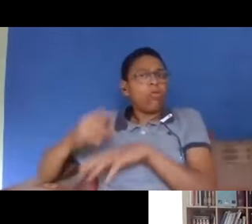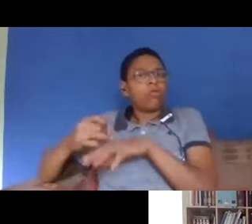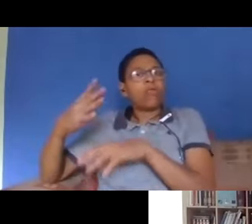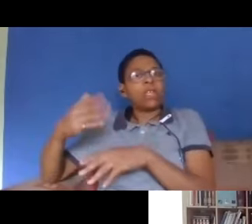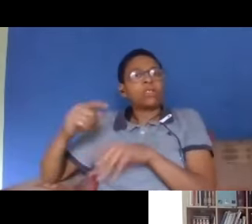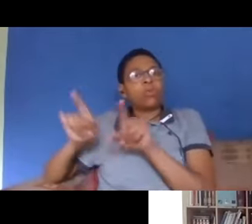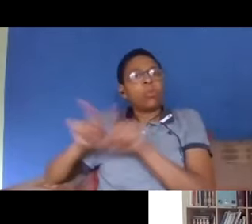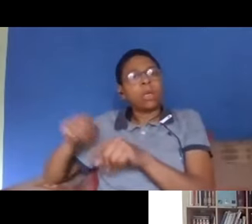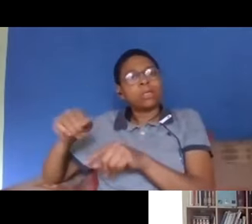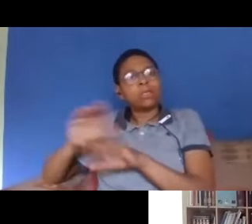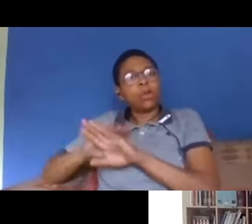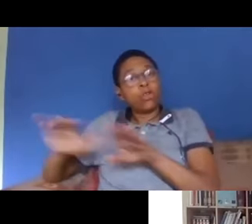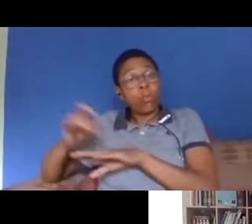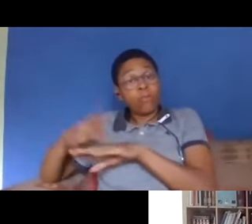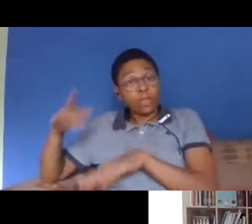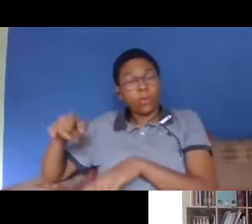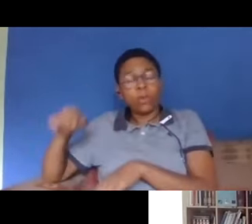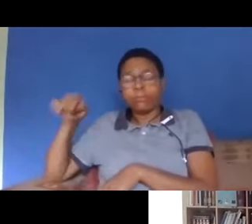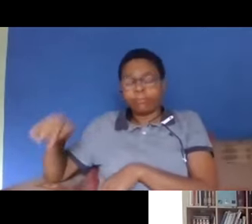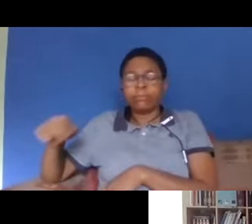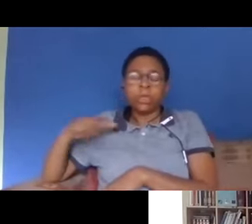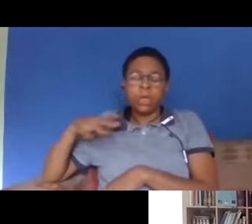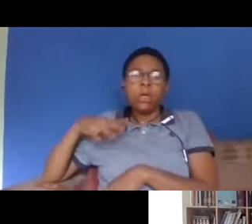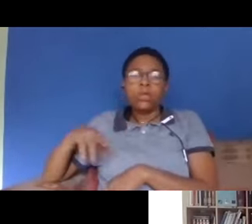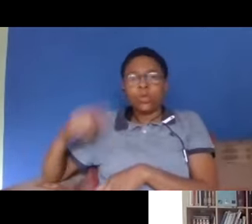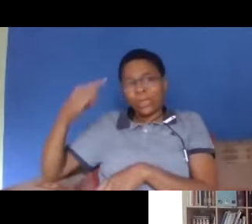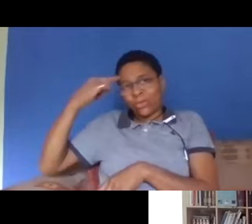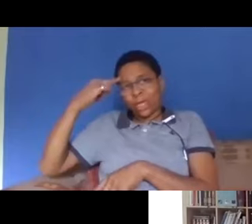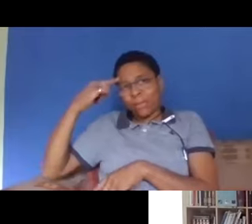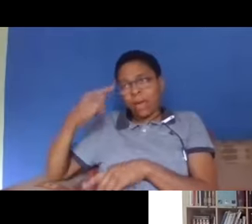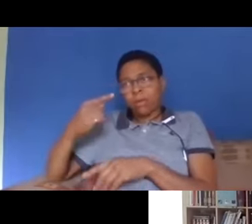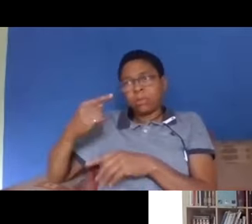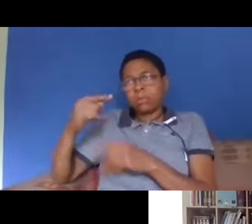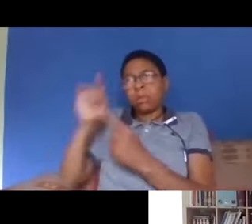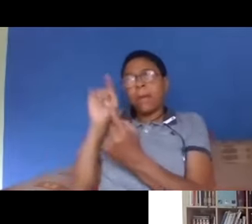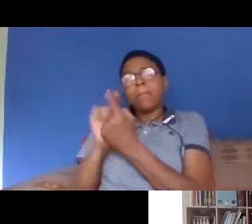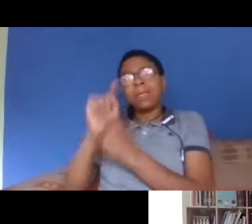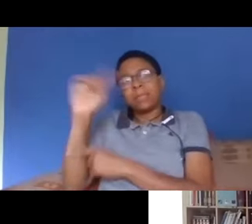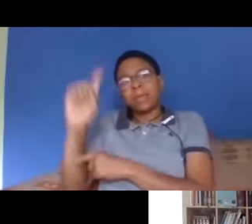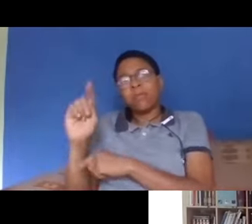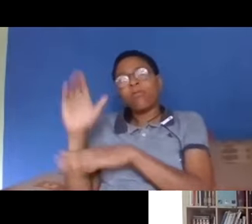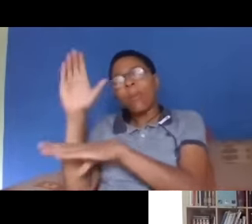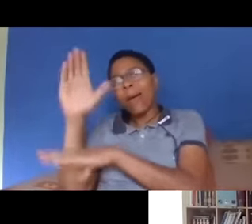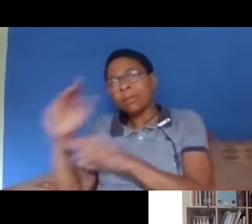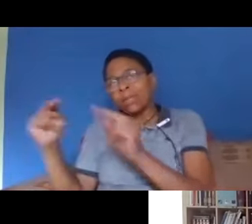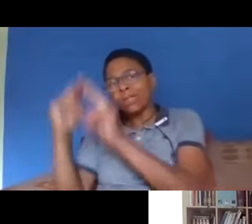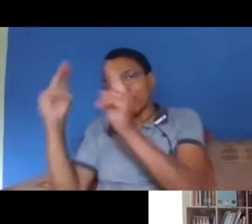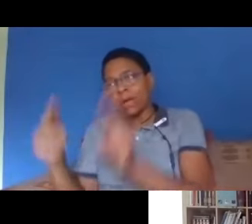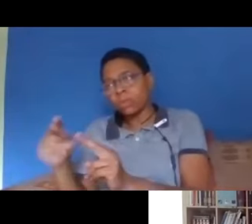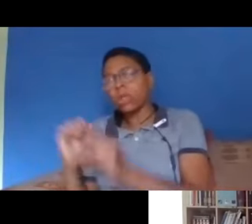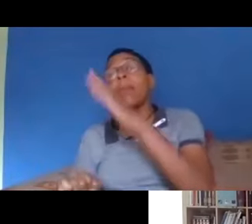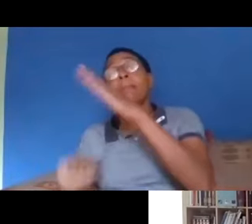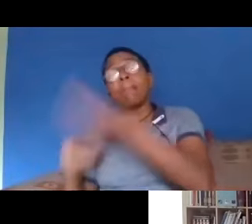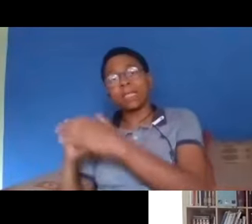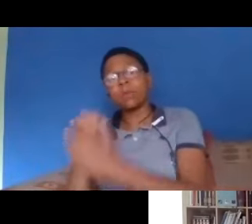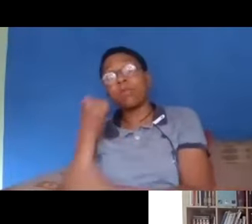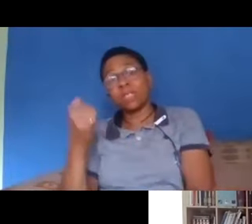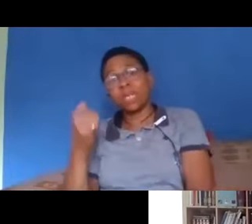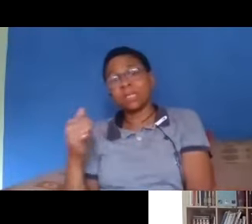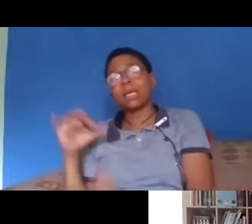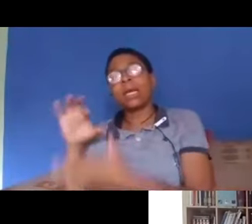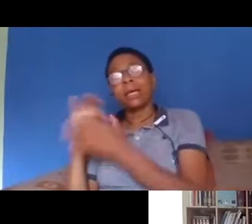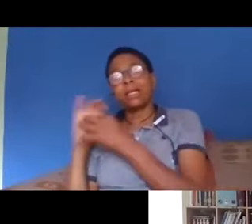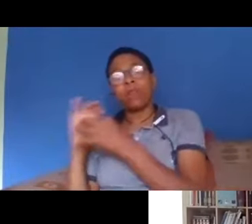refer to that meeting people from outside of your household guidance, which is the six people or